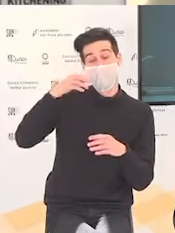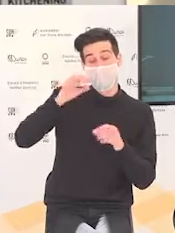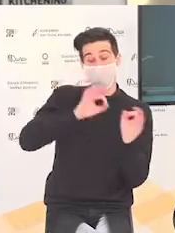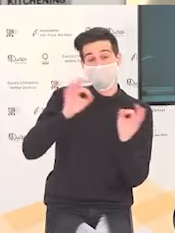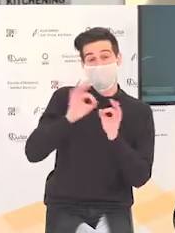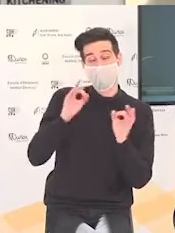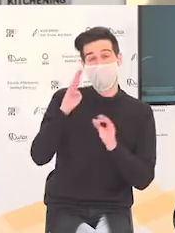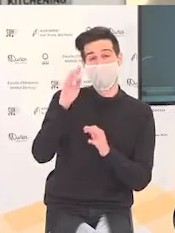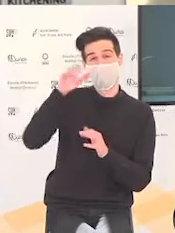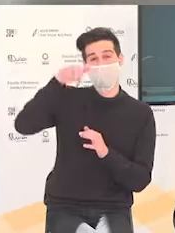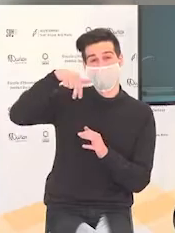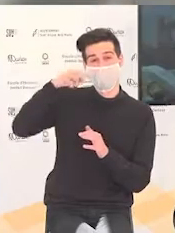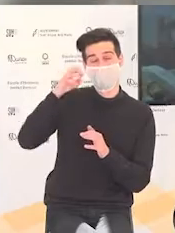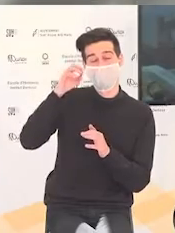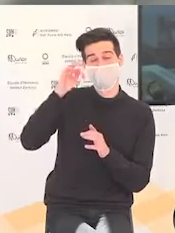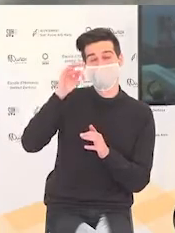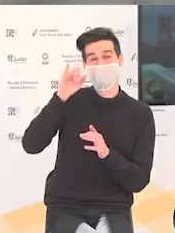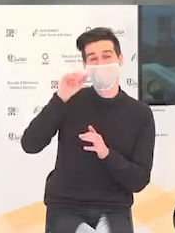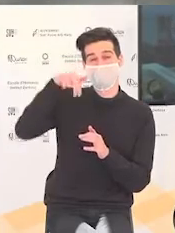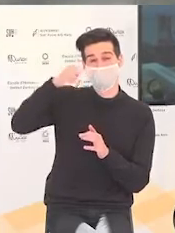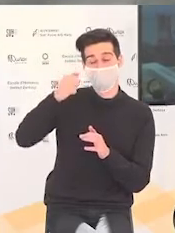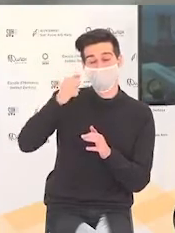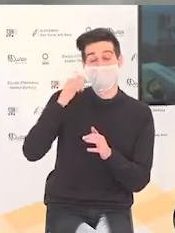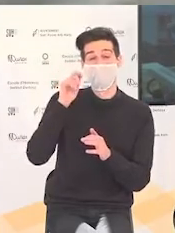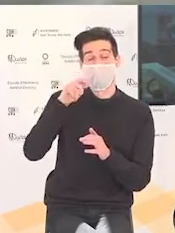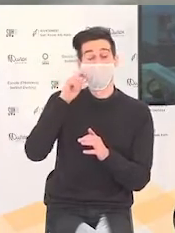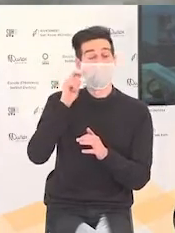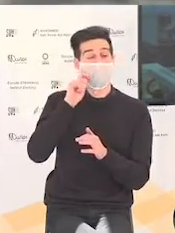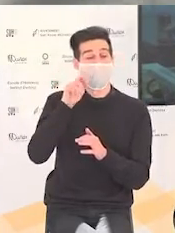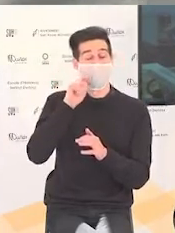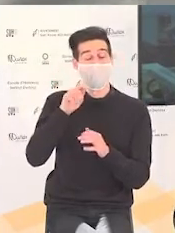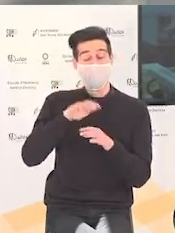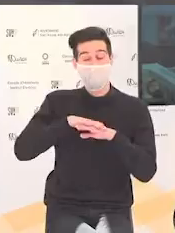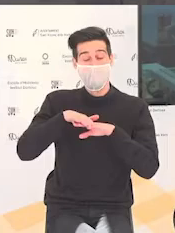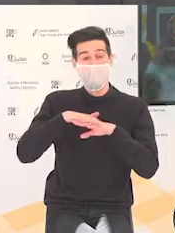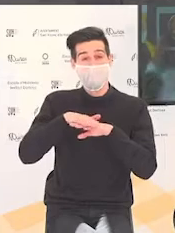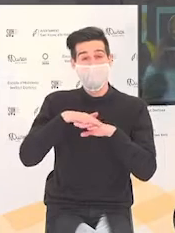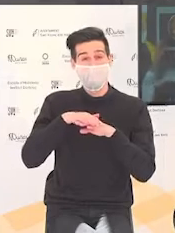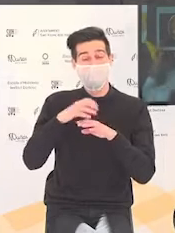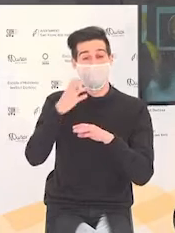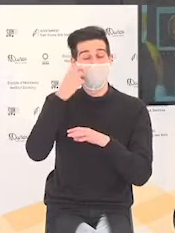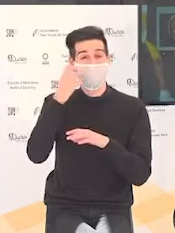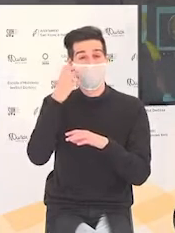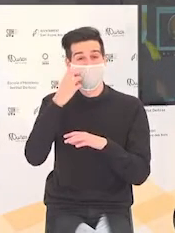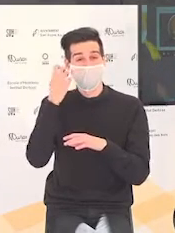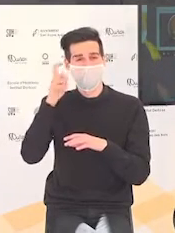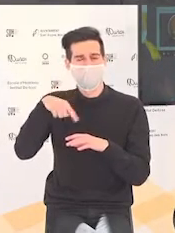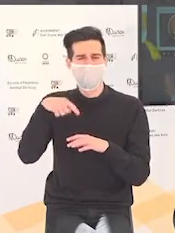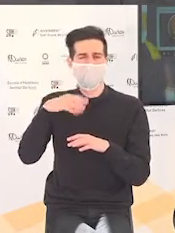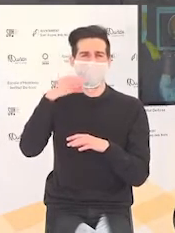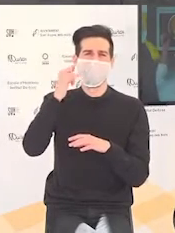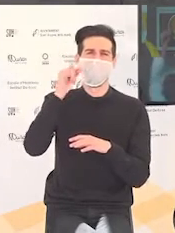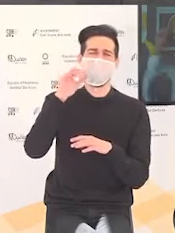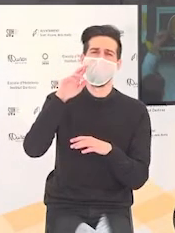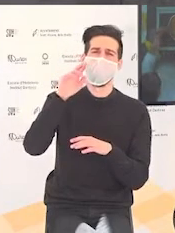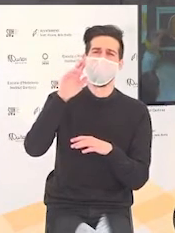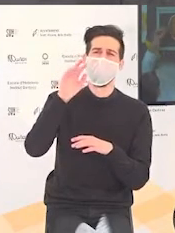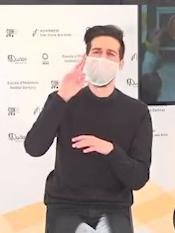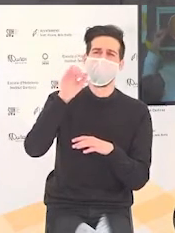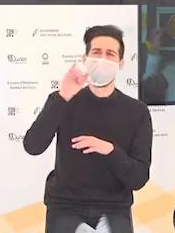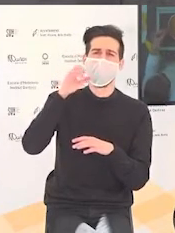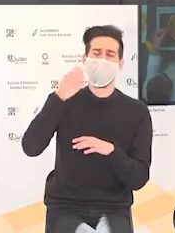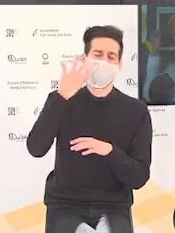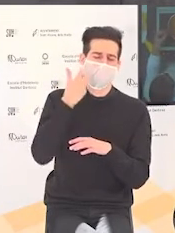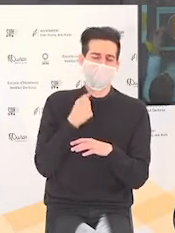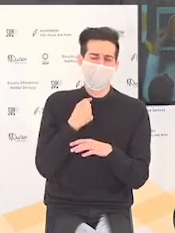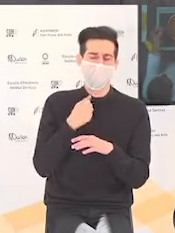piel de la manzana o de cítricos. I'm going to add all of that in one go. Lo añado todo de una vez. And I'm going to give a stir.